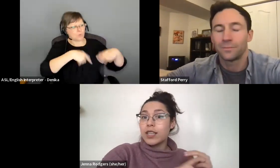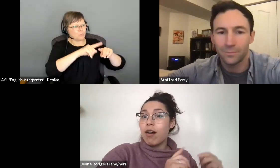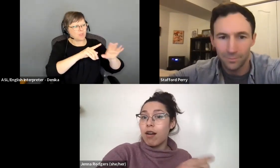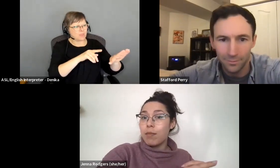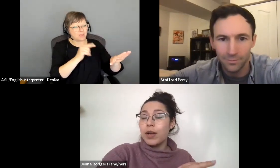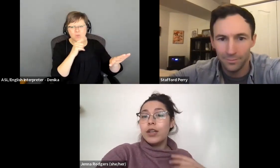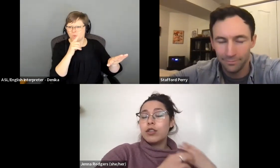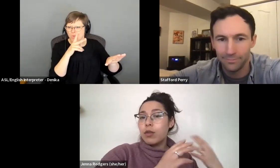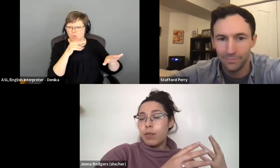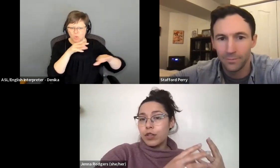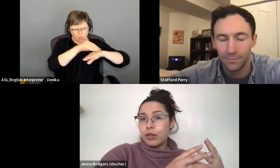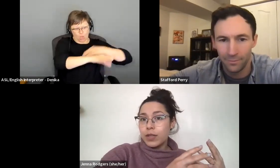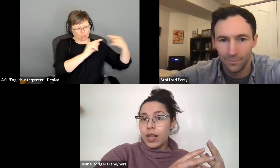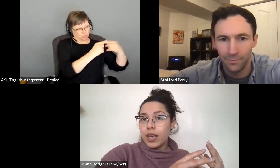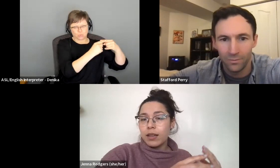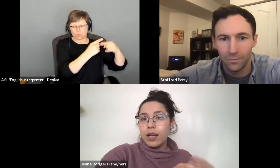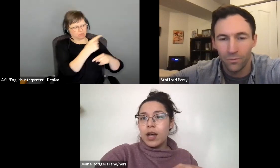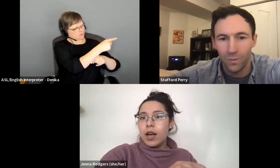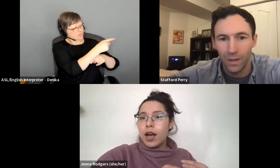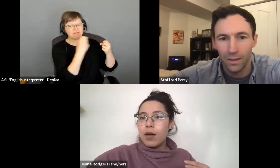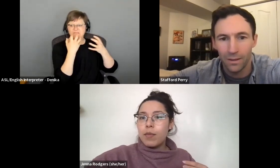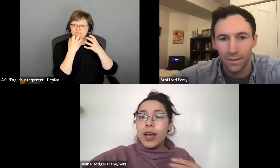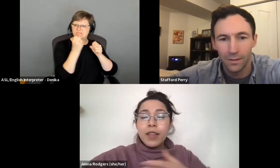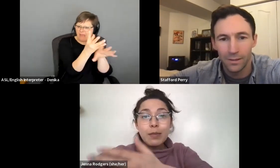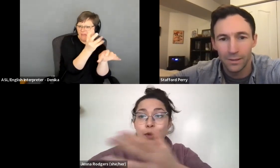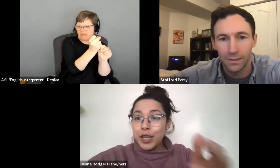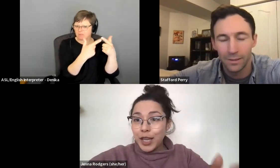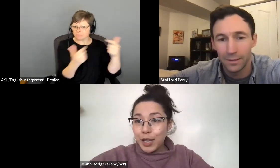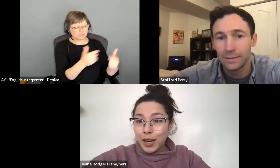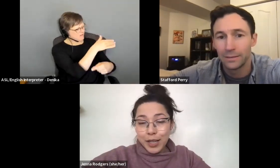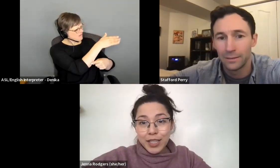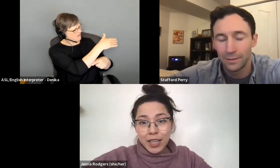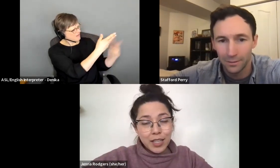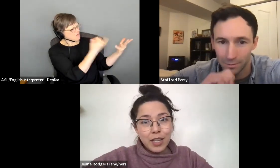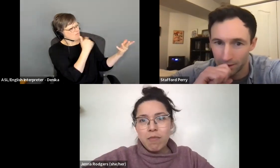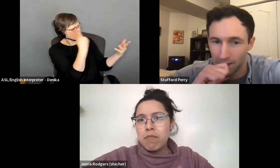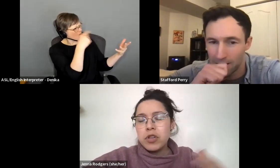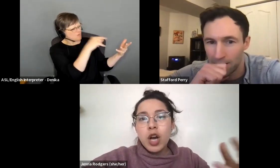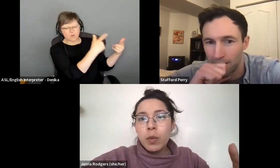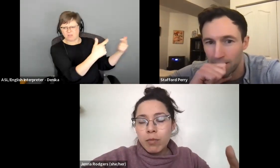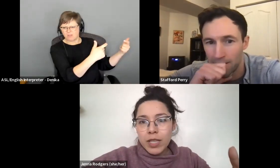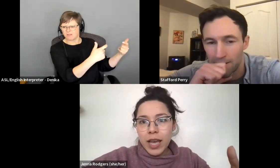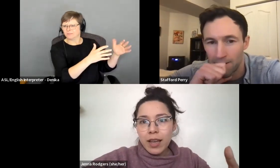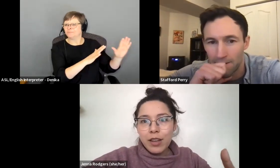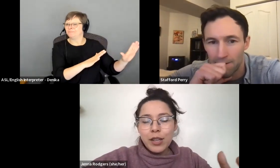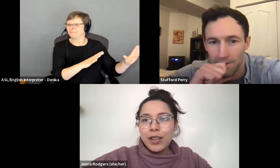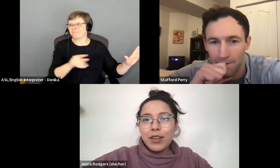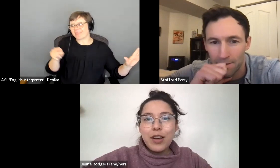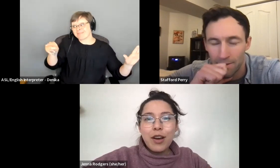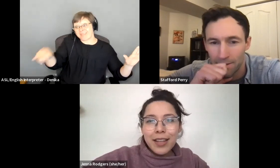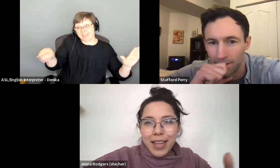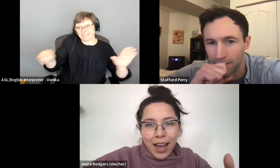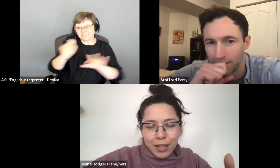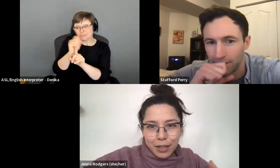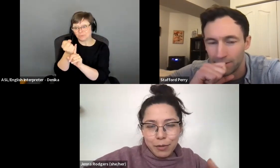person causing harm. So the person who's yelling. In this particular instance, no one was like,